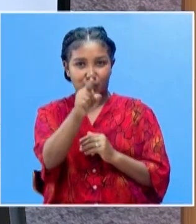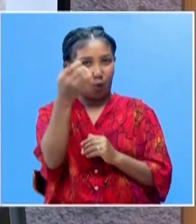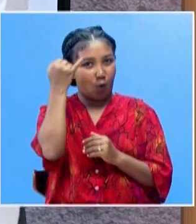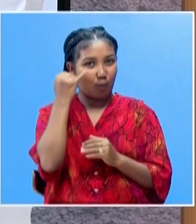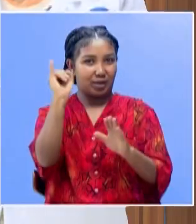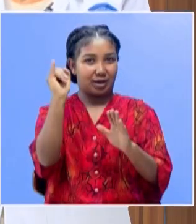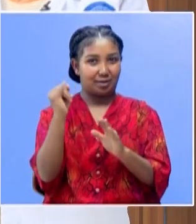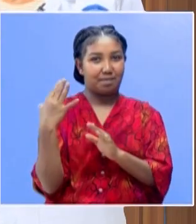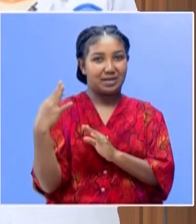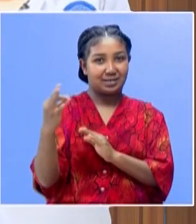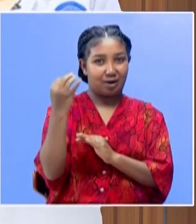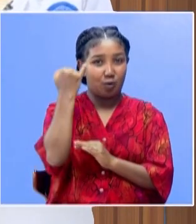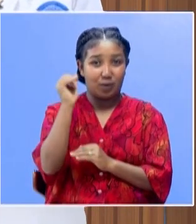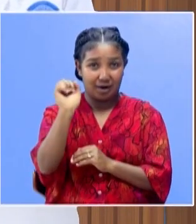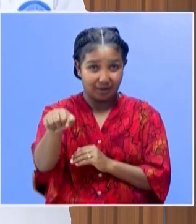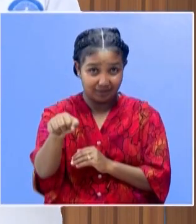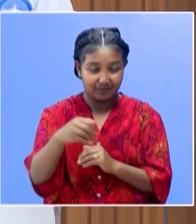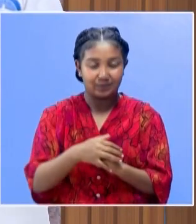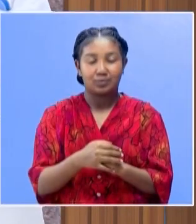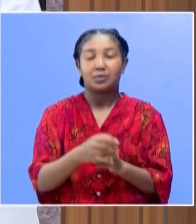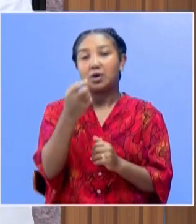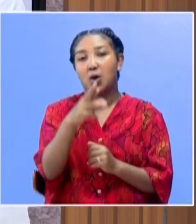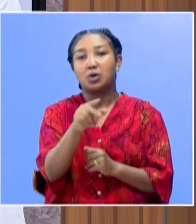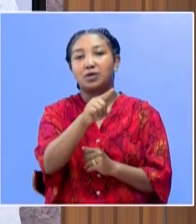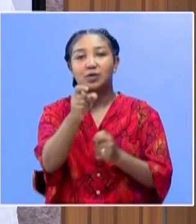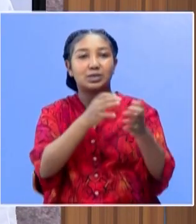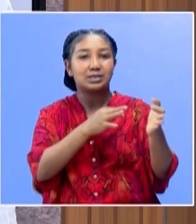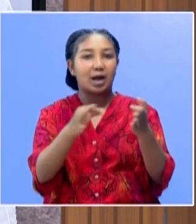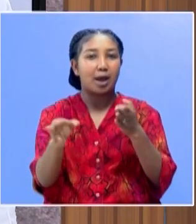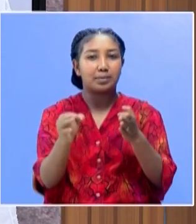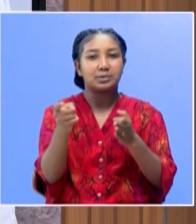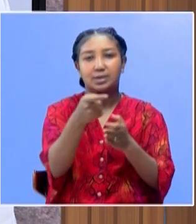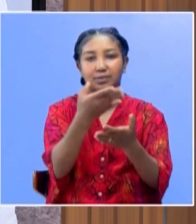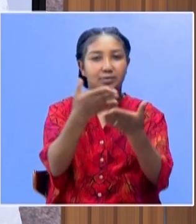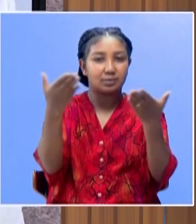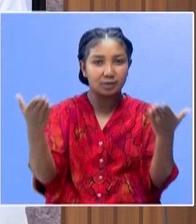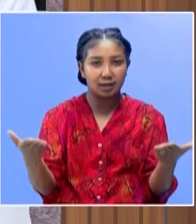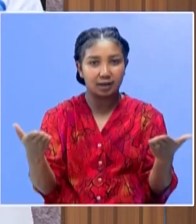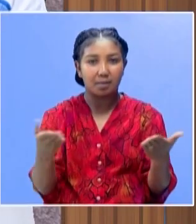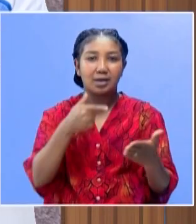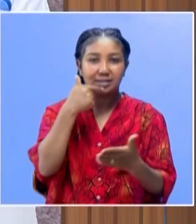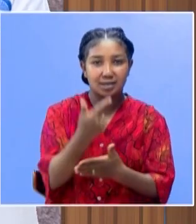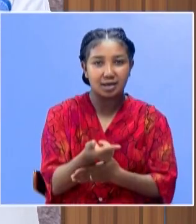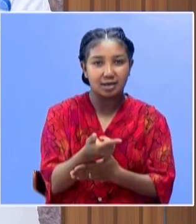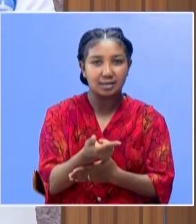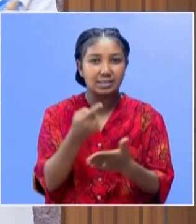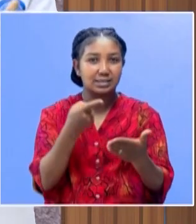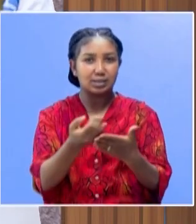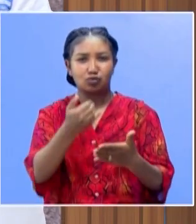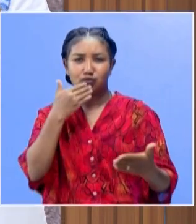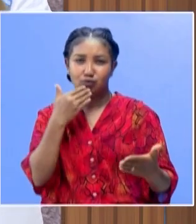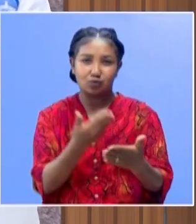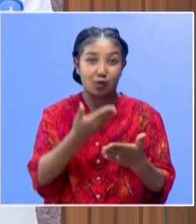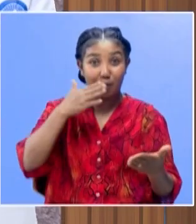what? Personal opinion, right? Or if you describe for something by saying that this is good